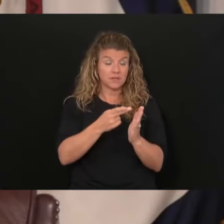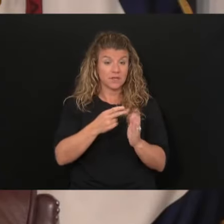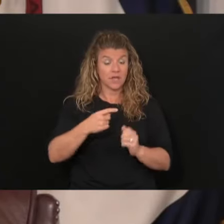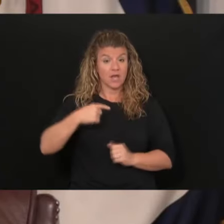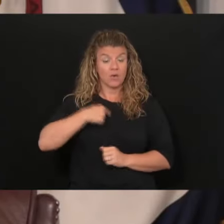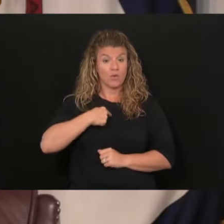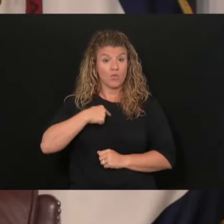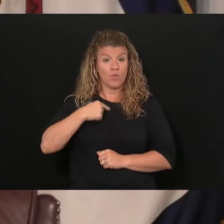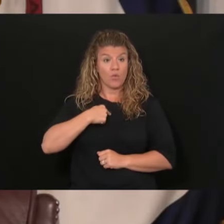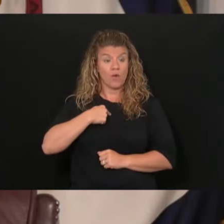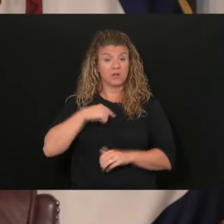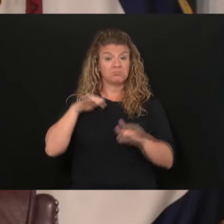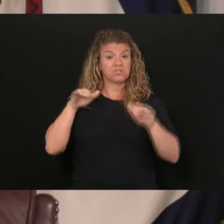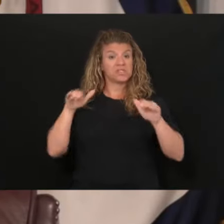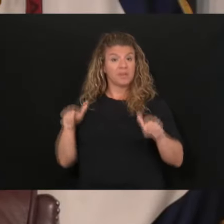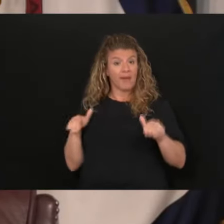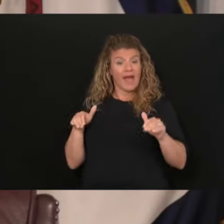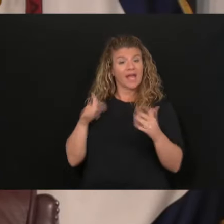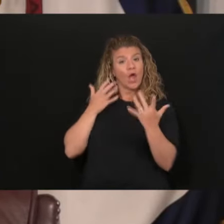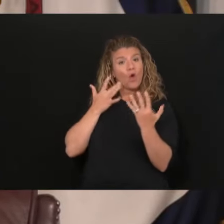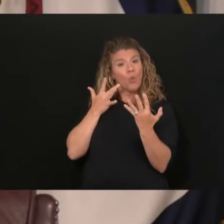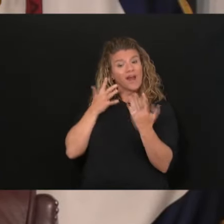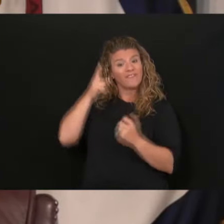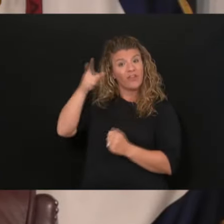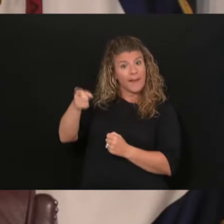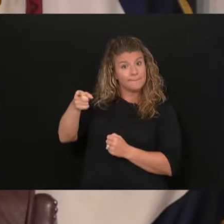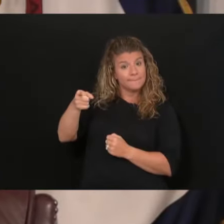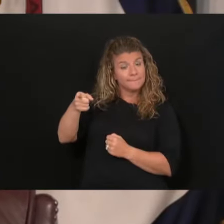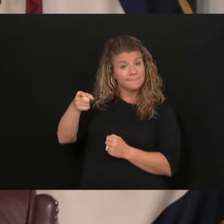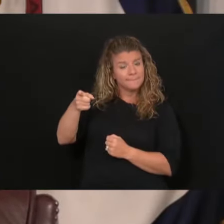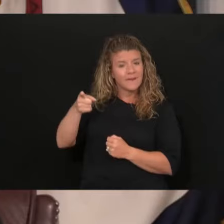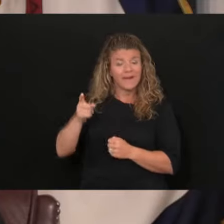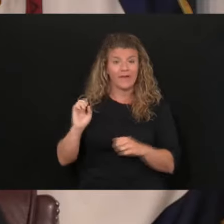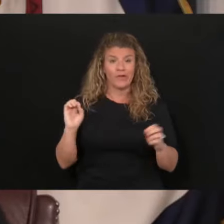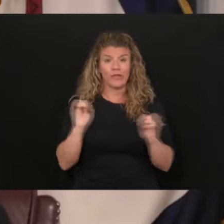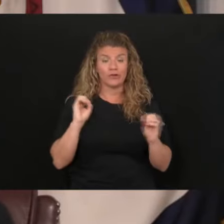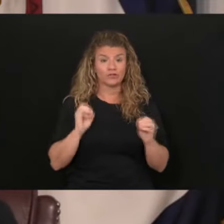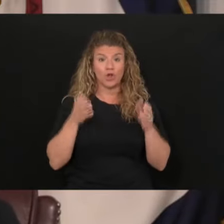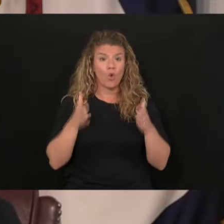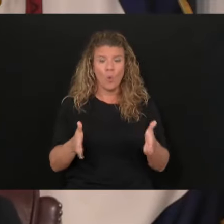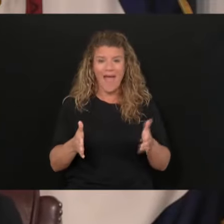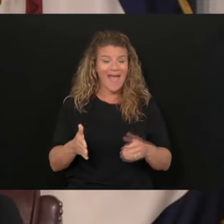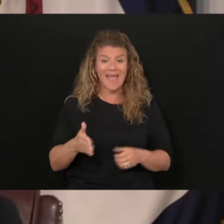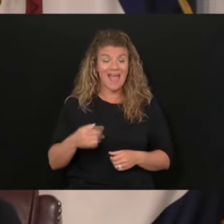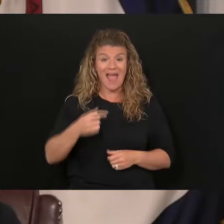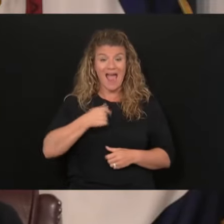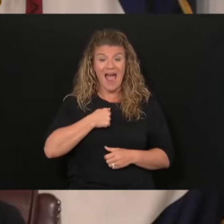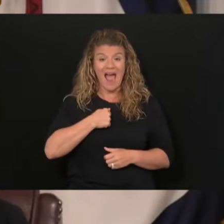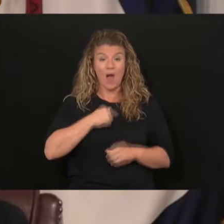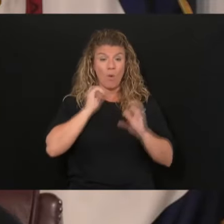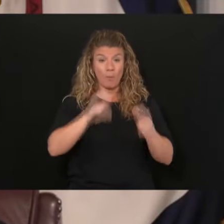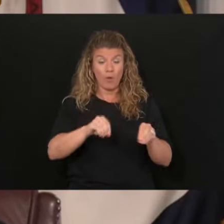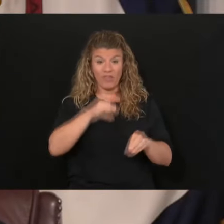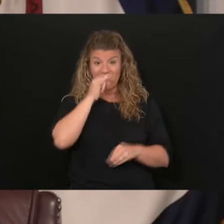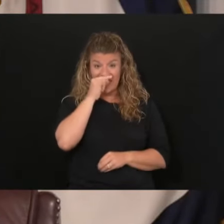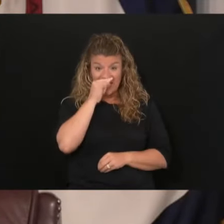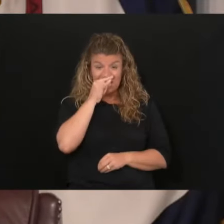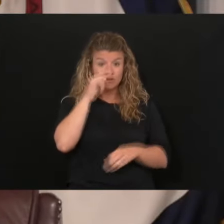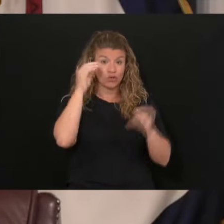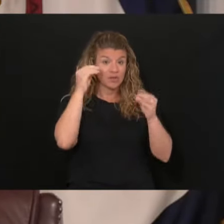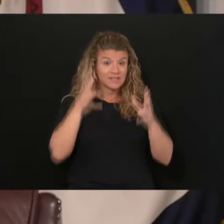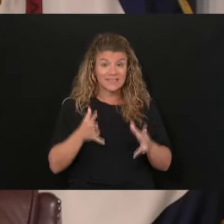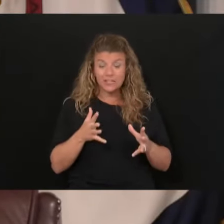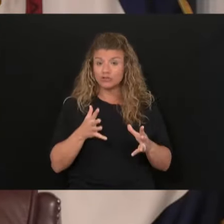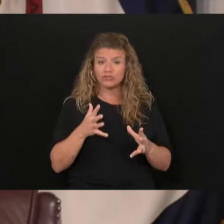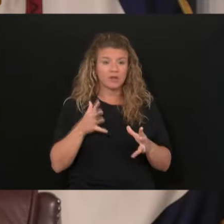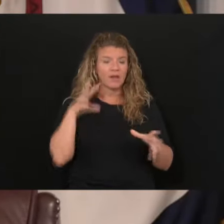kind of sitting back and waiting on them. There's no way on this planet we're going to put our kids or our teachers